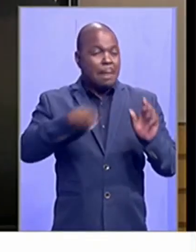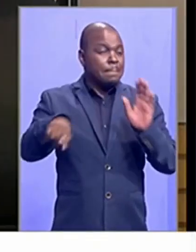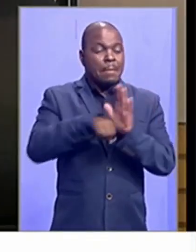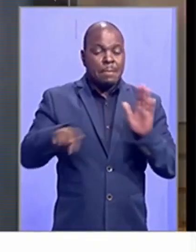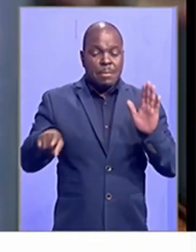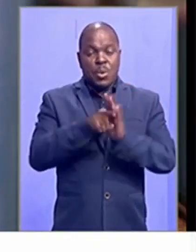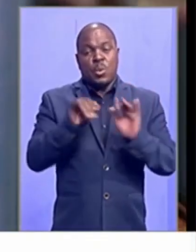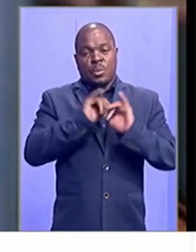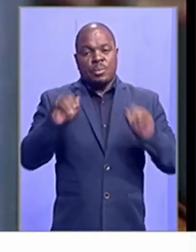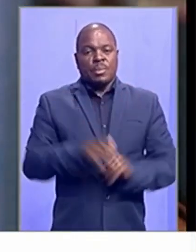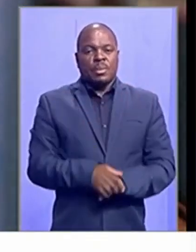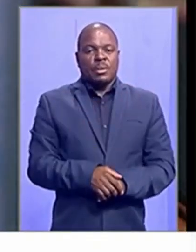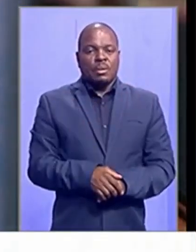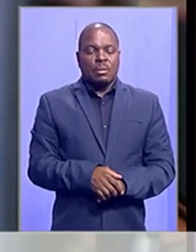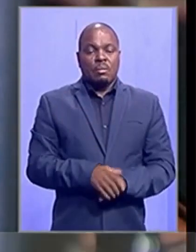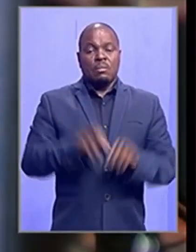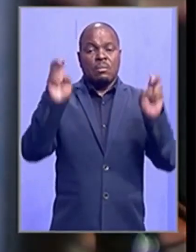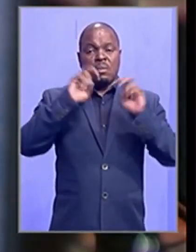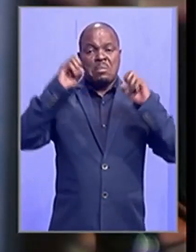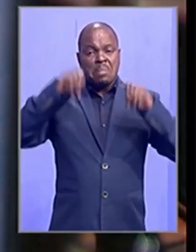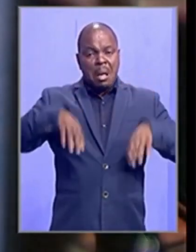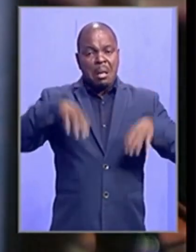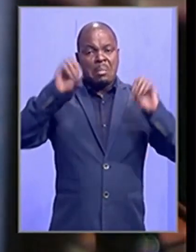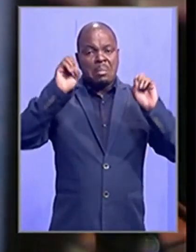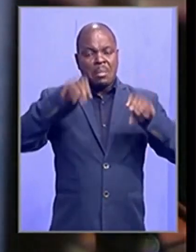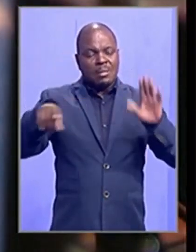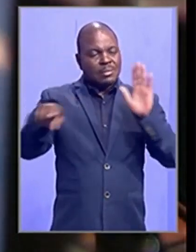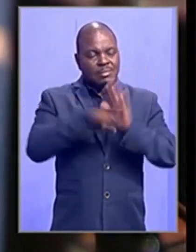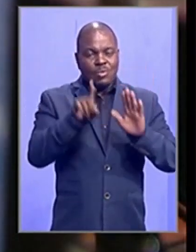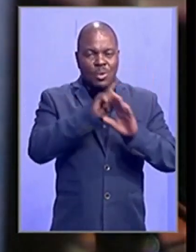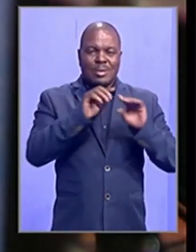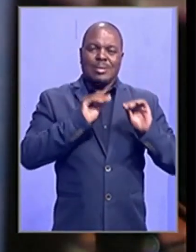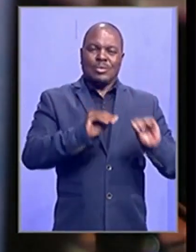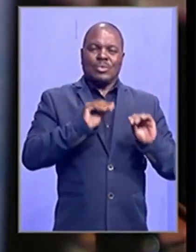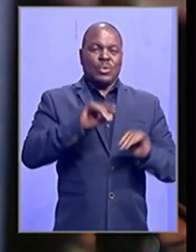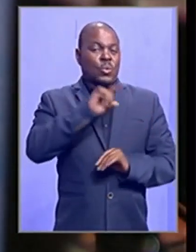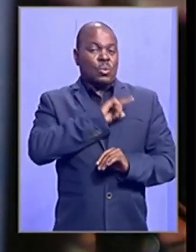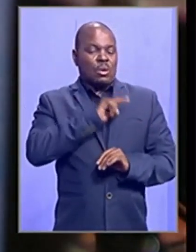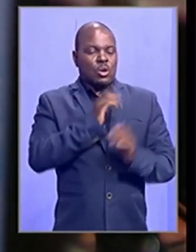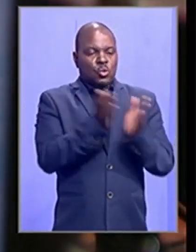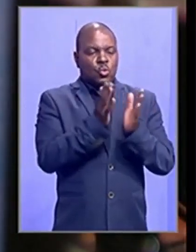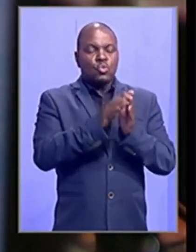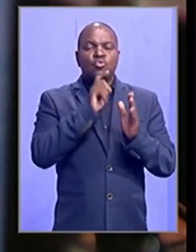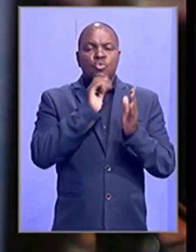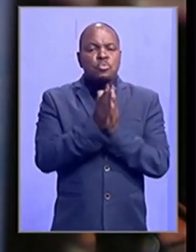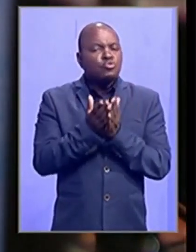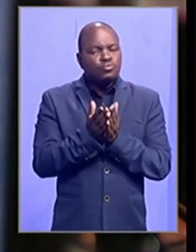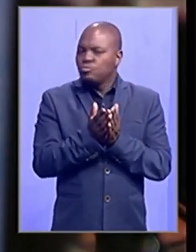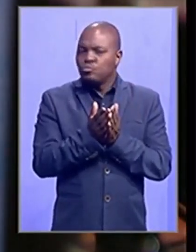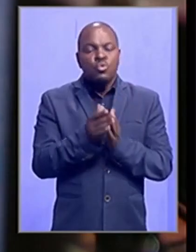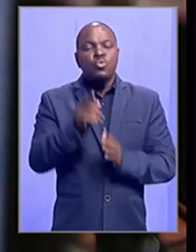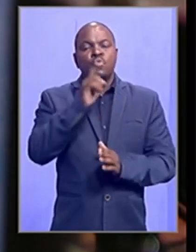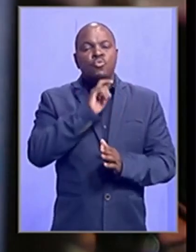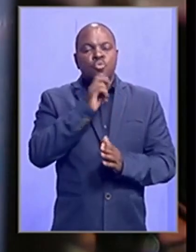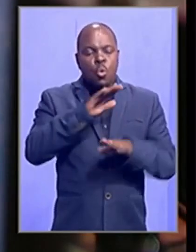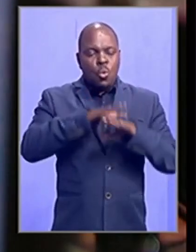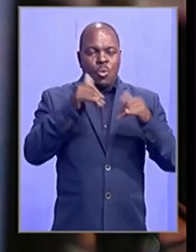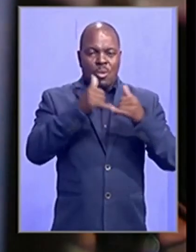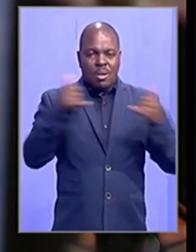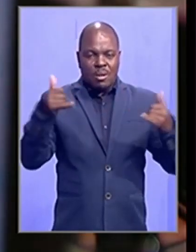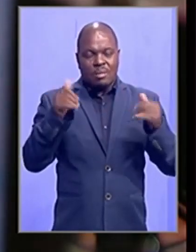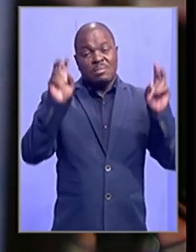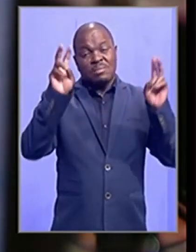mohlagase. Kgaotšo ya kabo ya mohlagase e ama gampe le dithuto ka ge sekolo se sa šomiše dipuka e fela ditirelo tša online